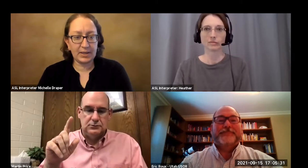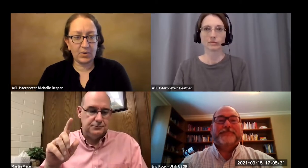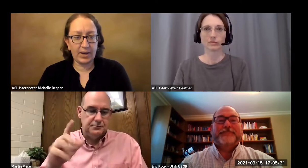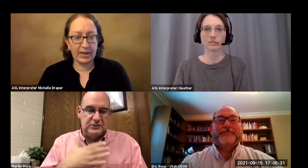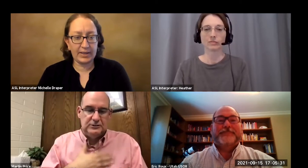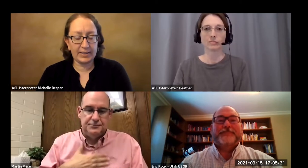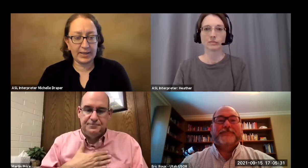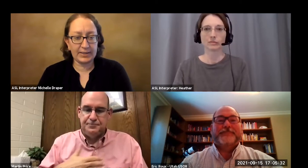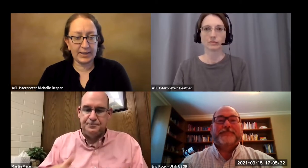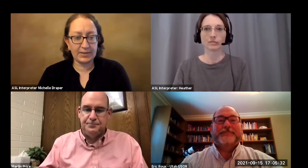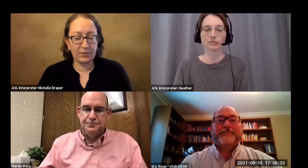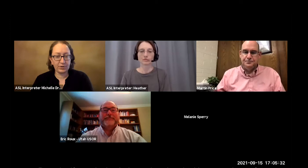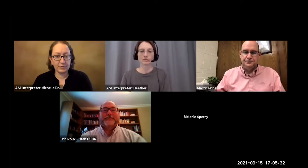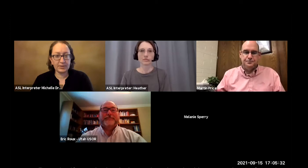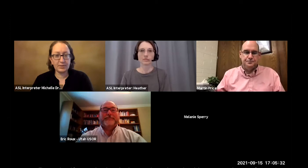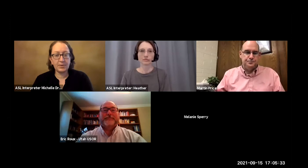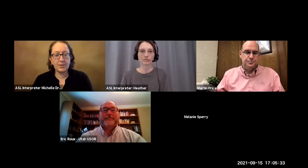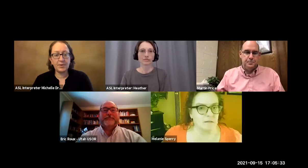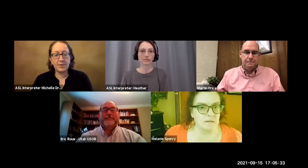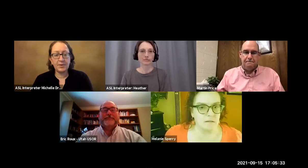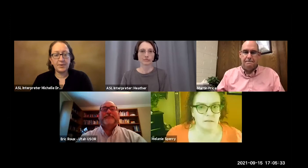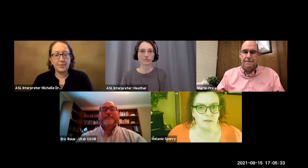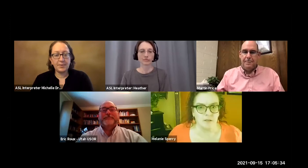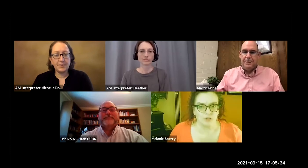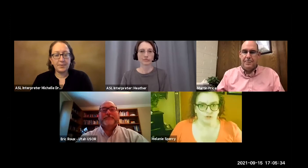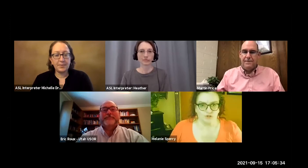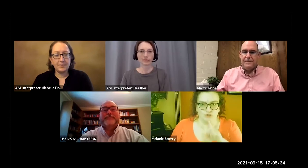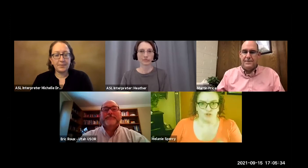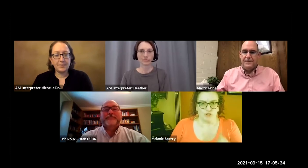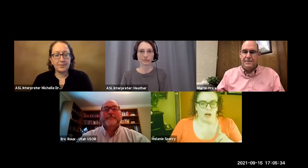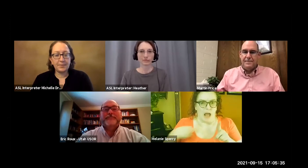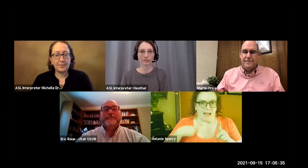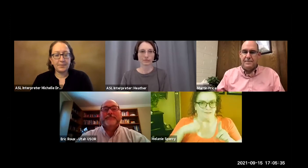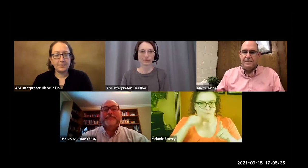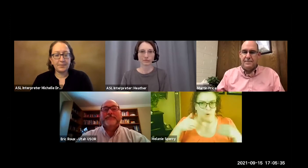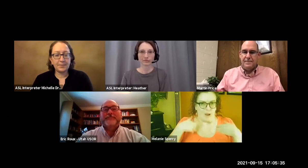mind, go ahead and taking attendance for us, please.